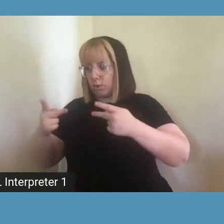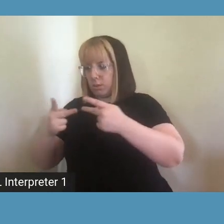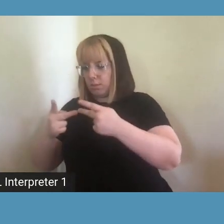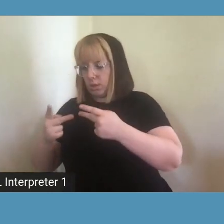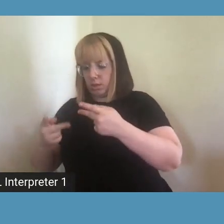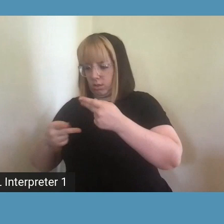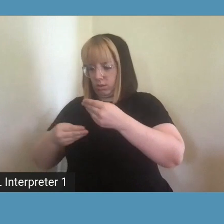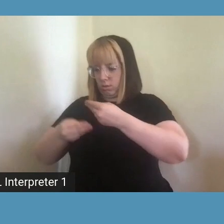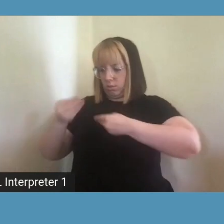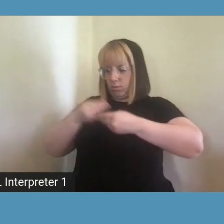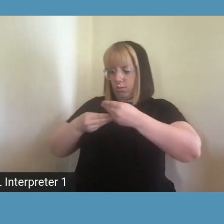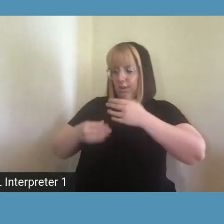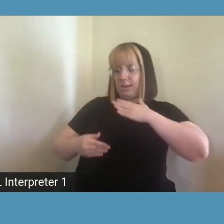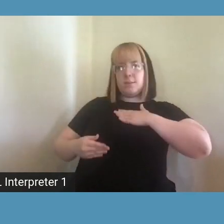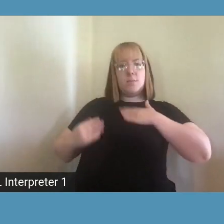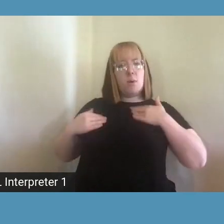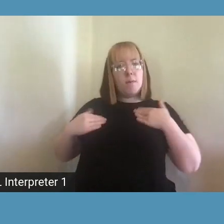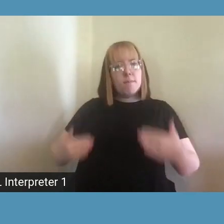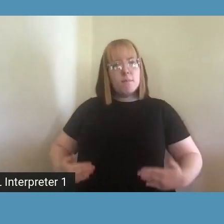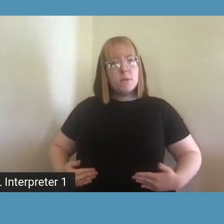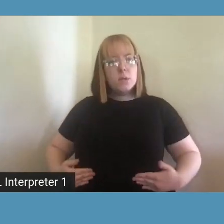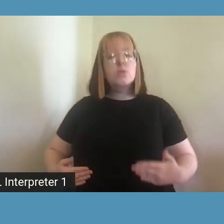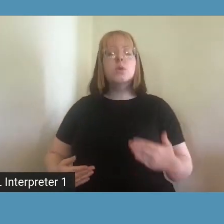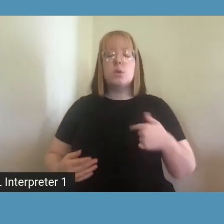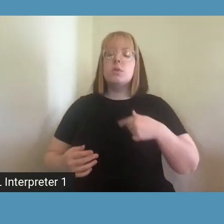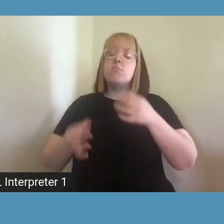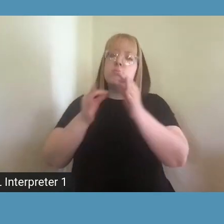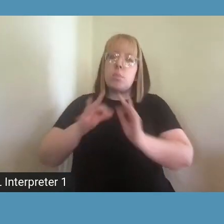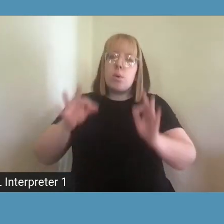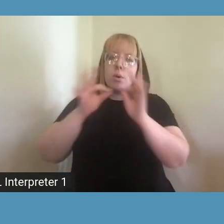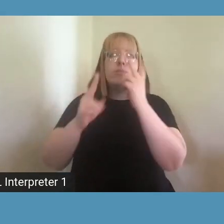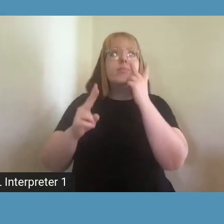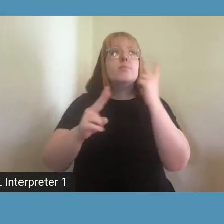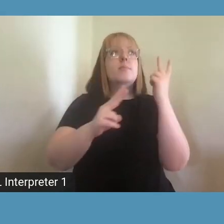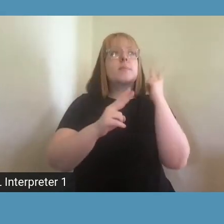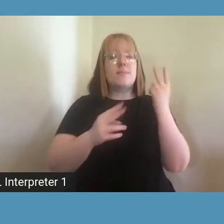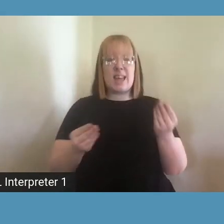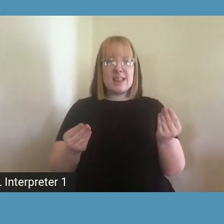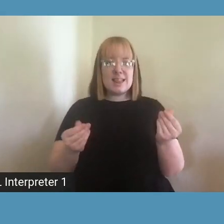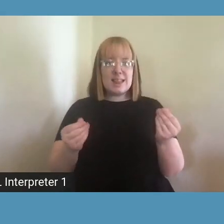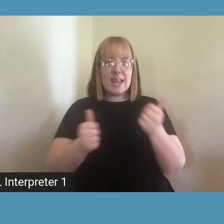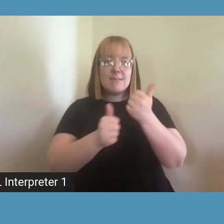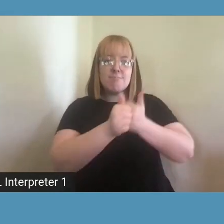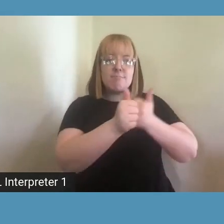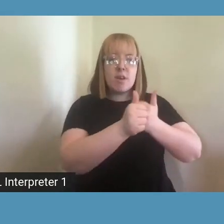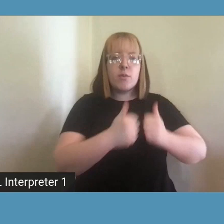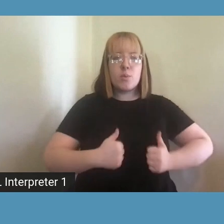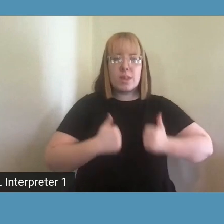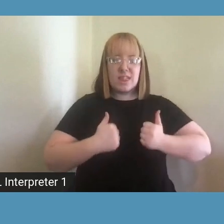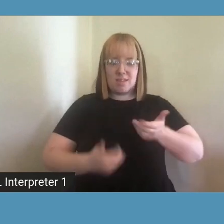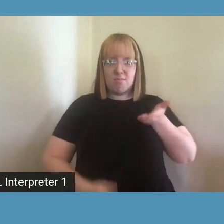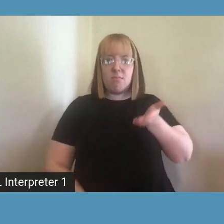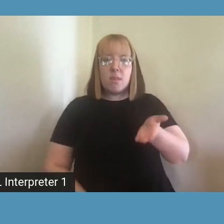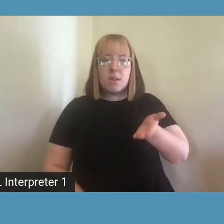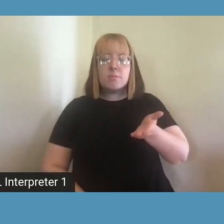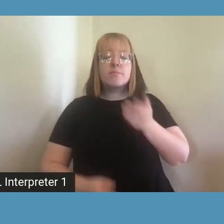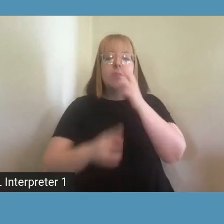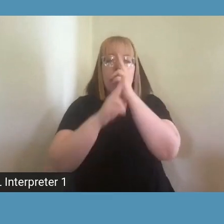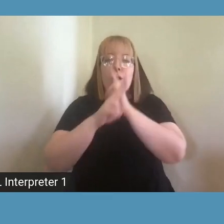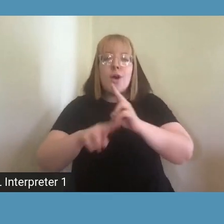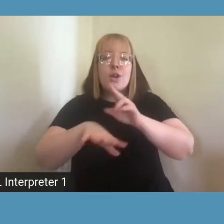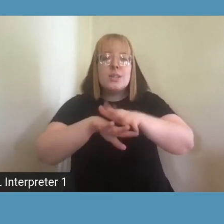physical sense of place, it is important to reflect on the land we each occupy and honor the Indigenous people who have called it